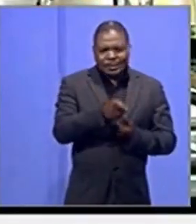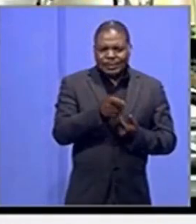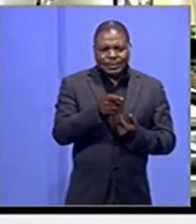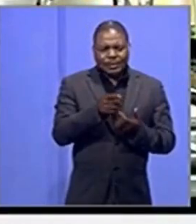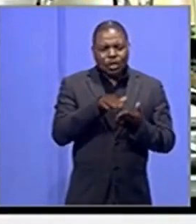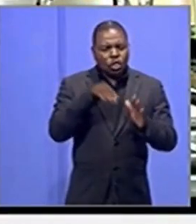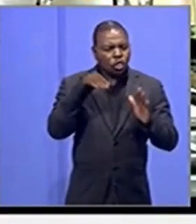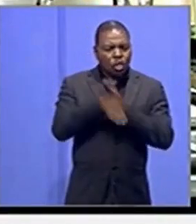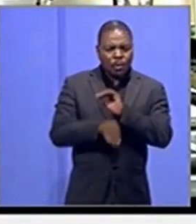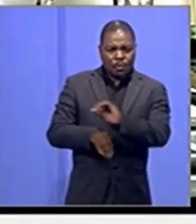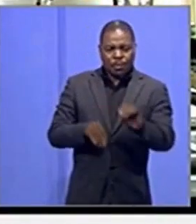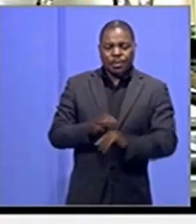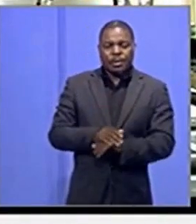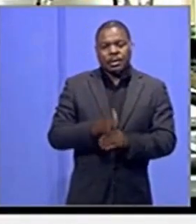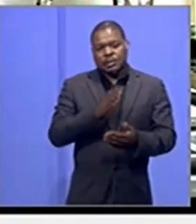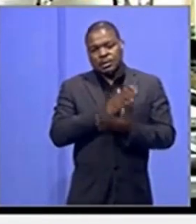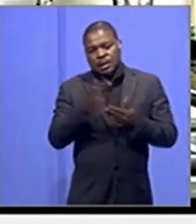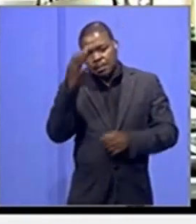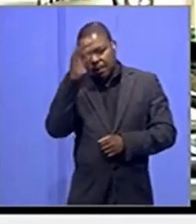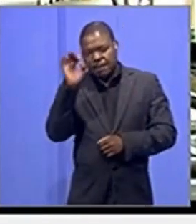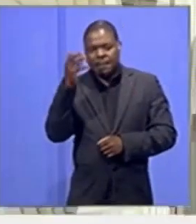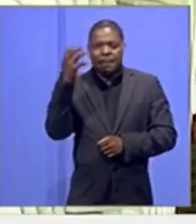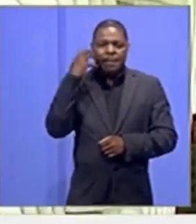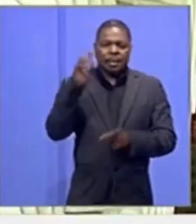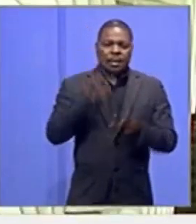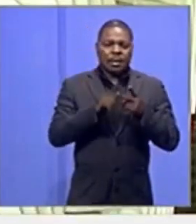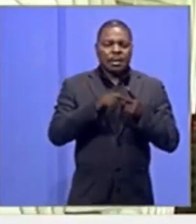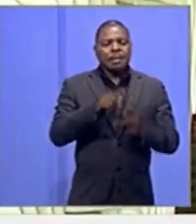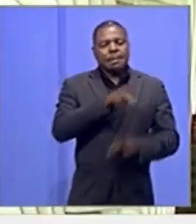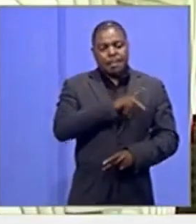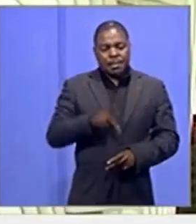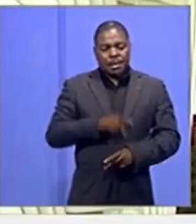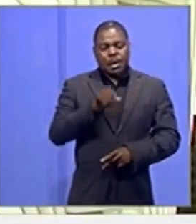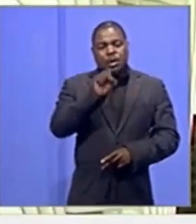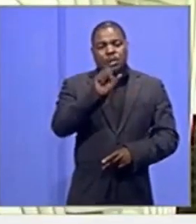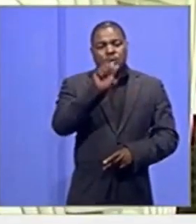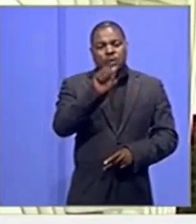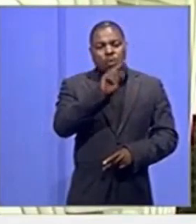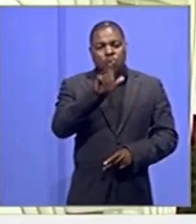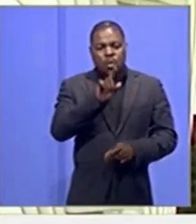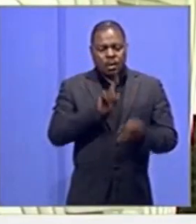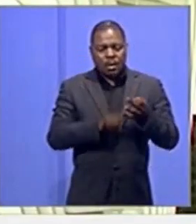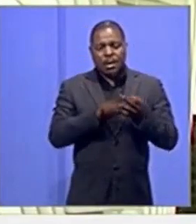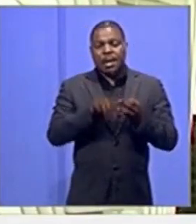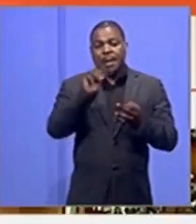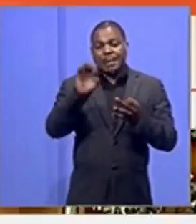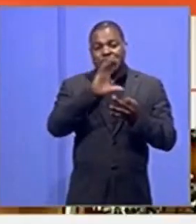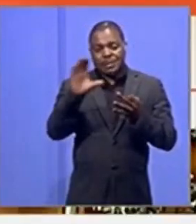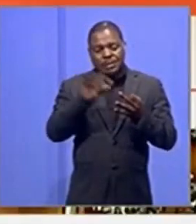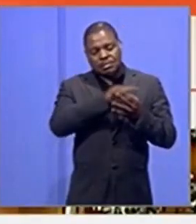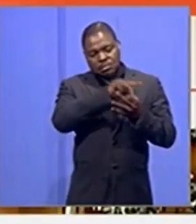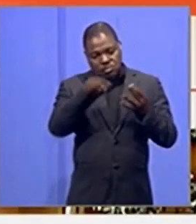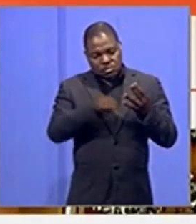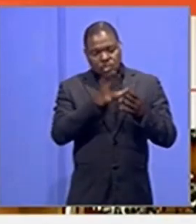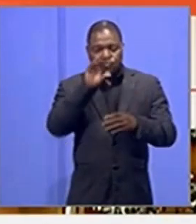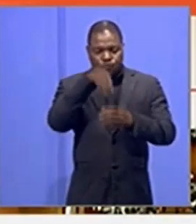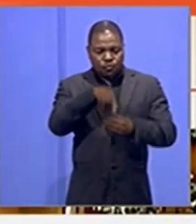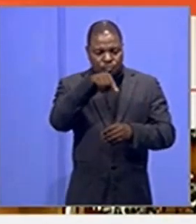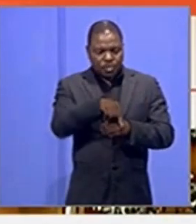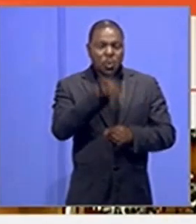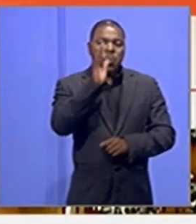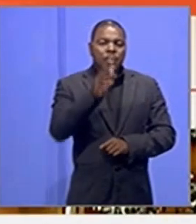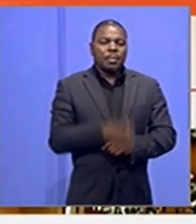eroded. Ditona dingwe tsa puso ga mmogo le tonakgolo Zamane Soul go akaretsa bakhuduthamaga ba gagwe ba tla tsenela moletlono.